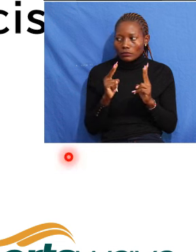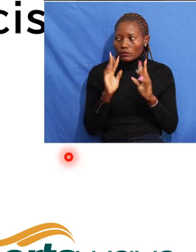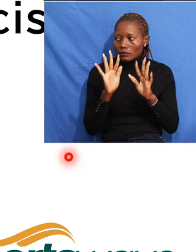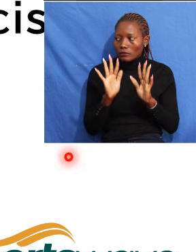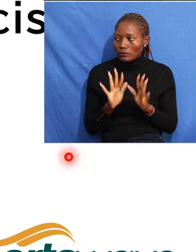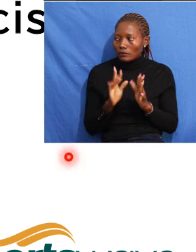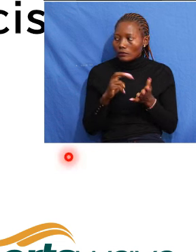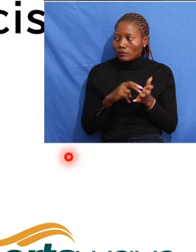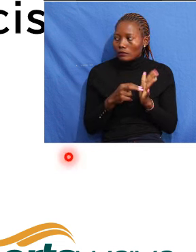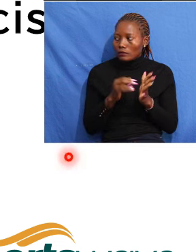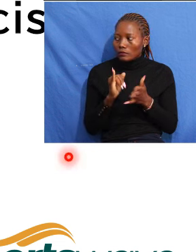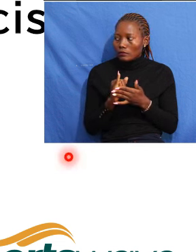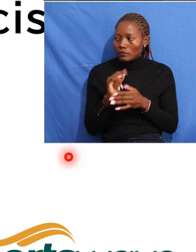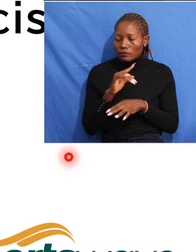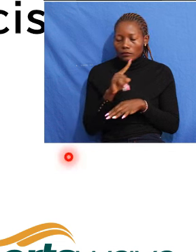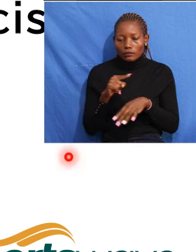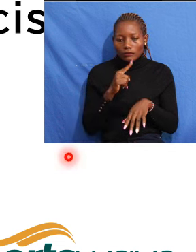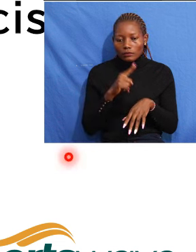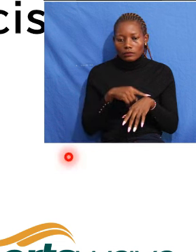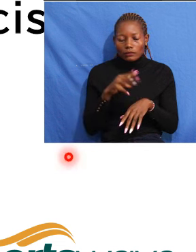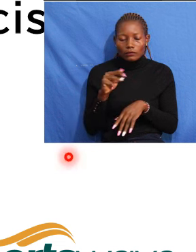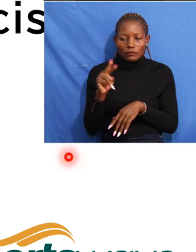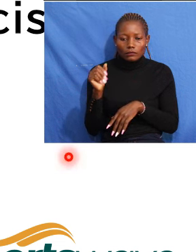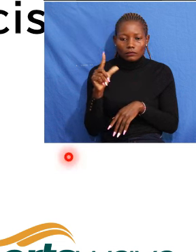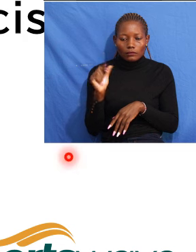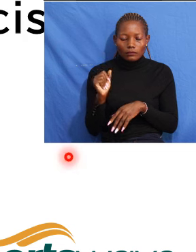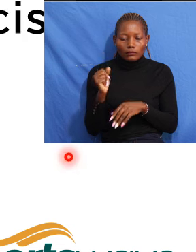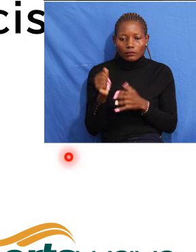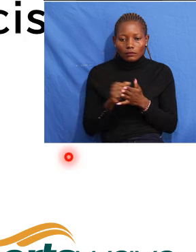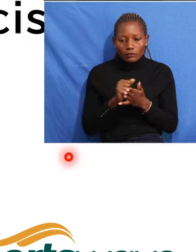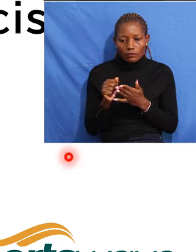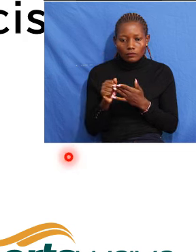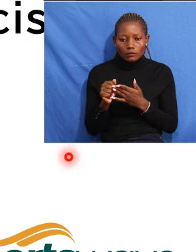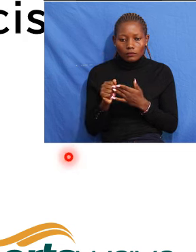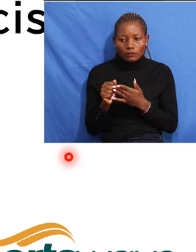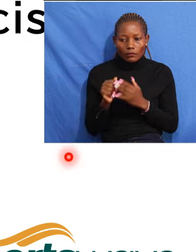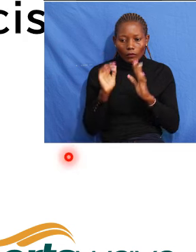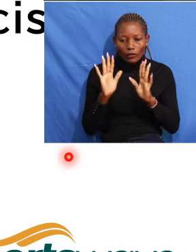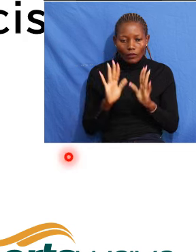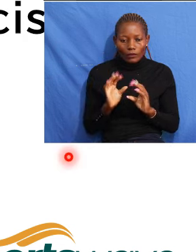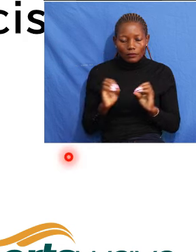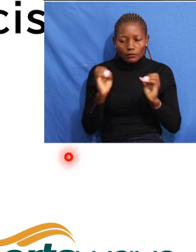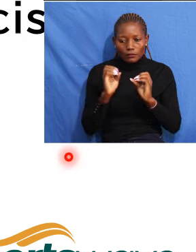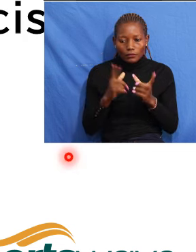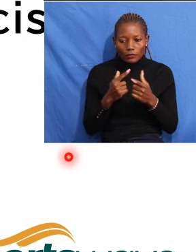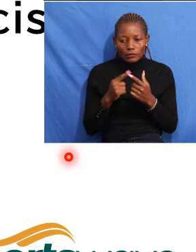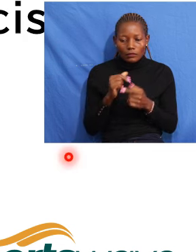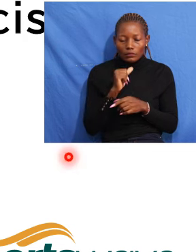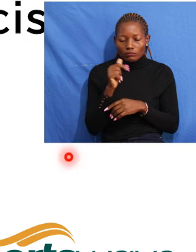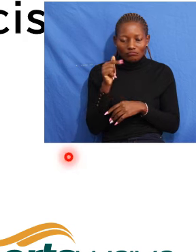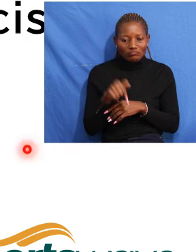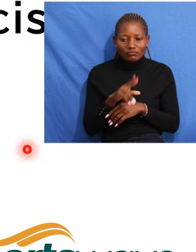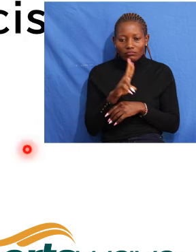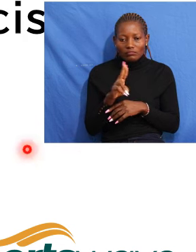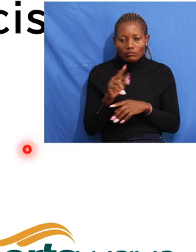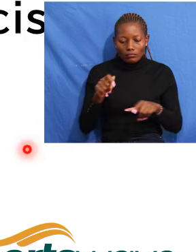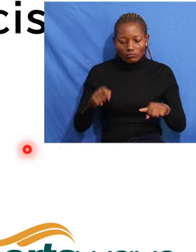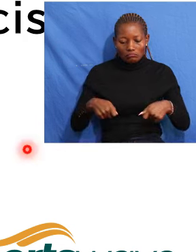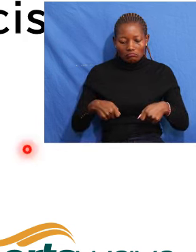So this means that when muscle damage is not very significant, you don't really need to use compression garments.